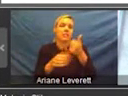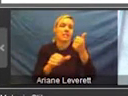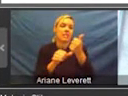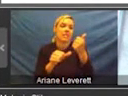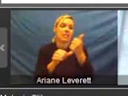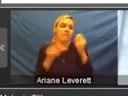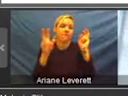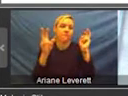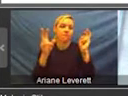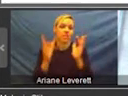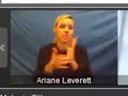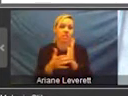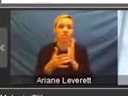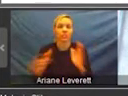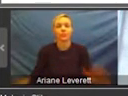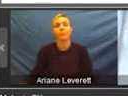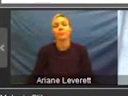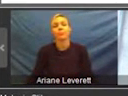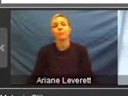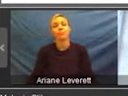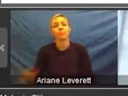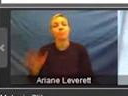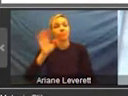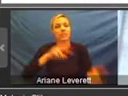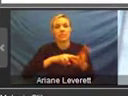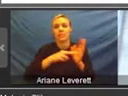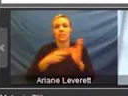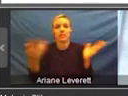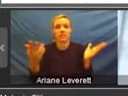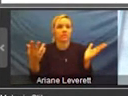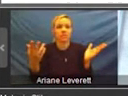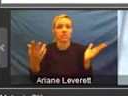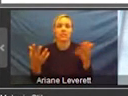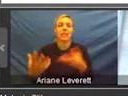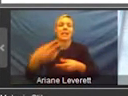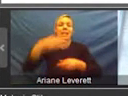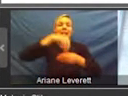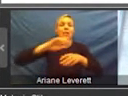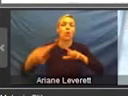definition, what is seen as inclusive ICT.